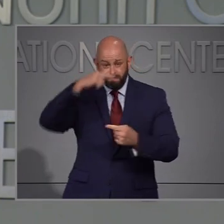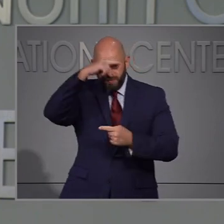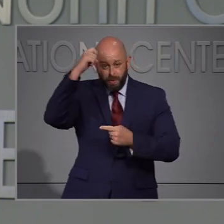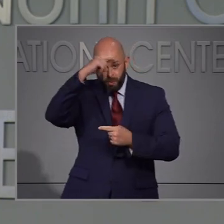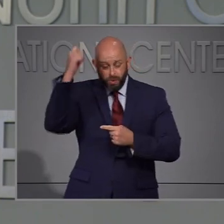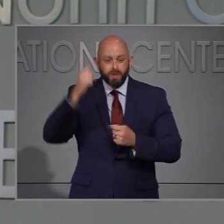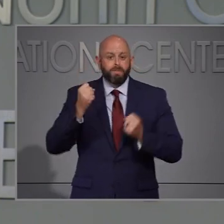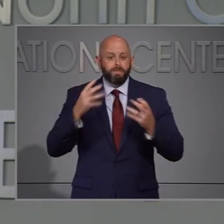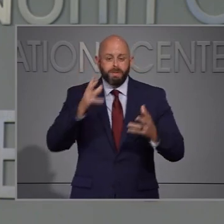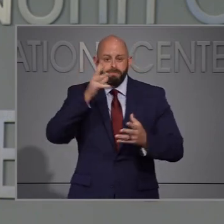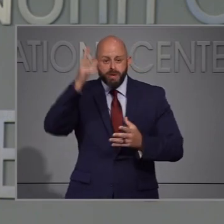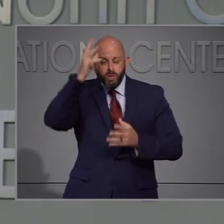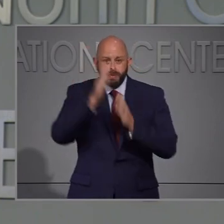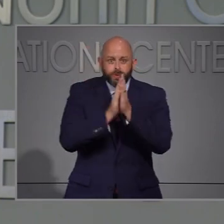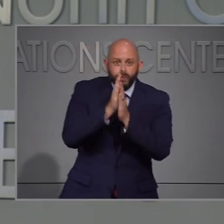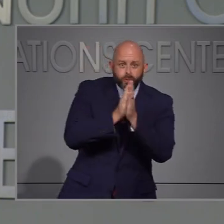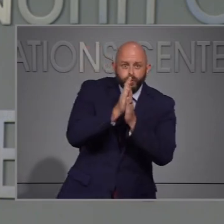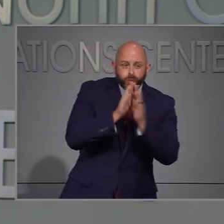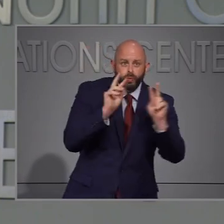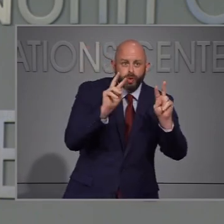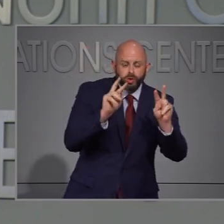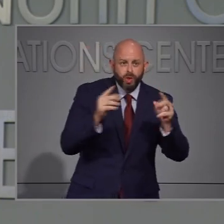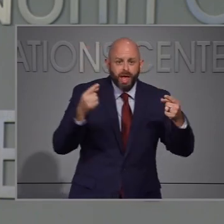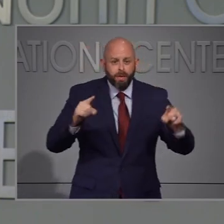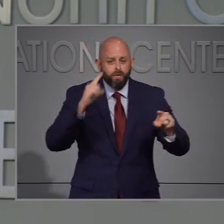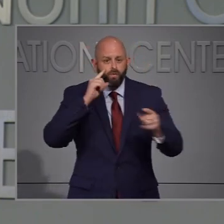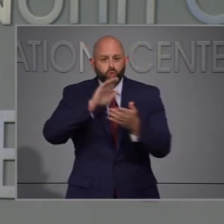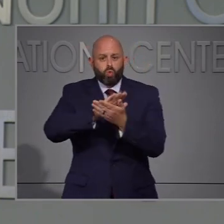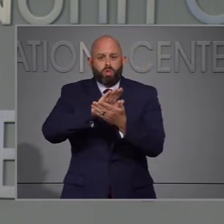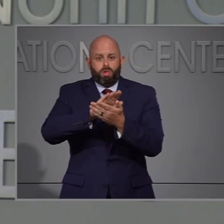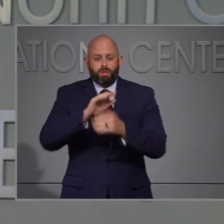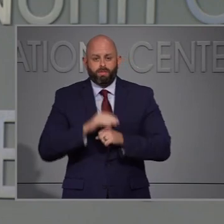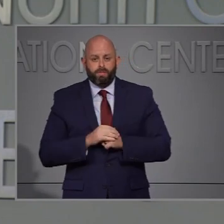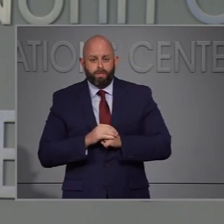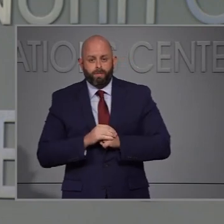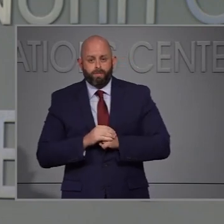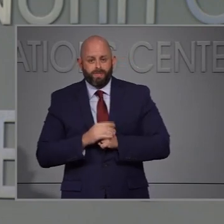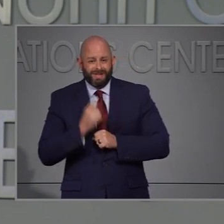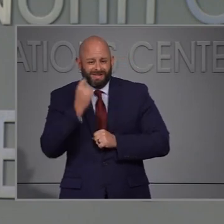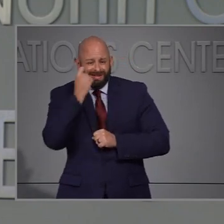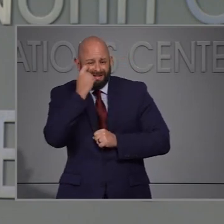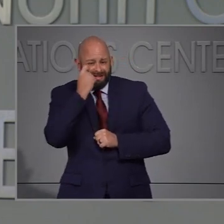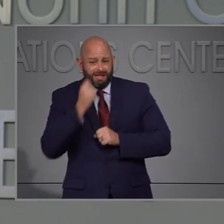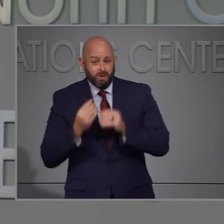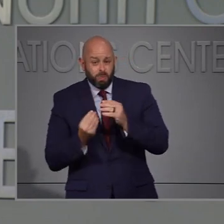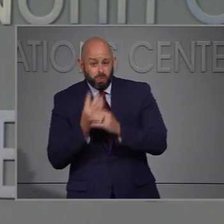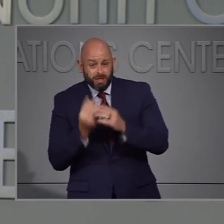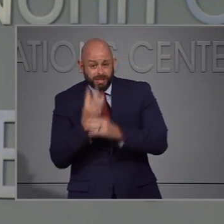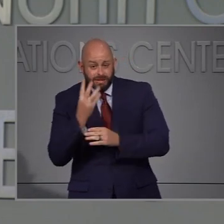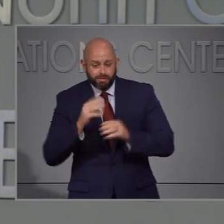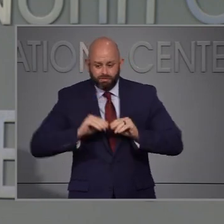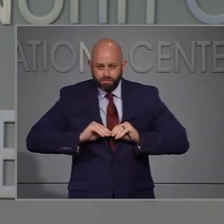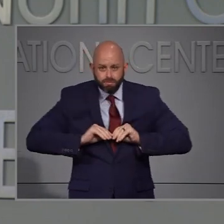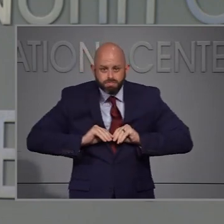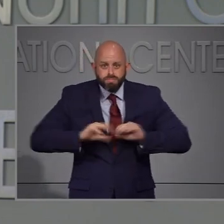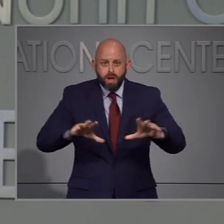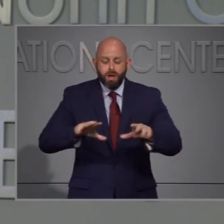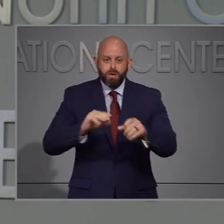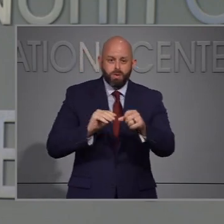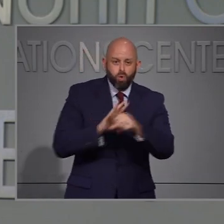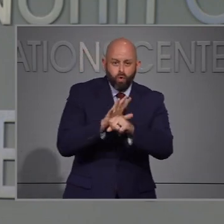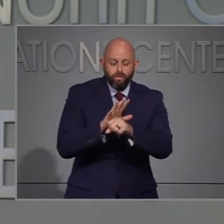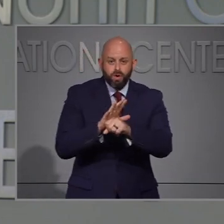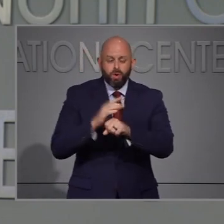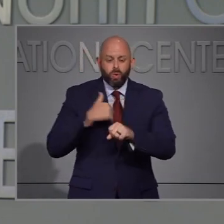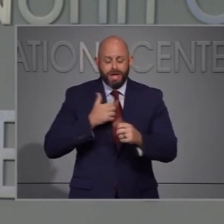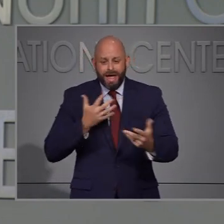will happen this school year. In the spring, when this pandemic first broke out, we made the difficult